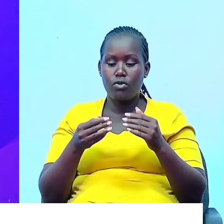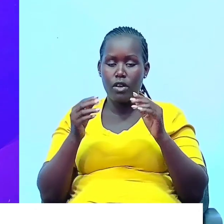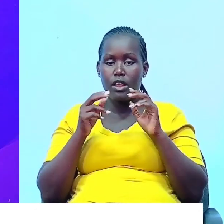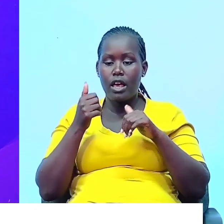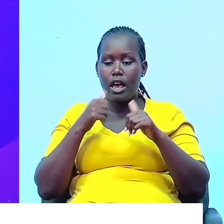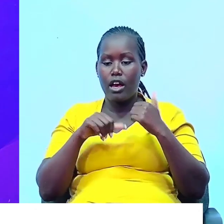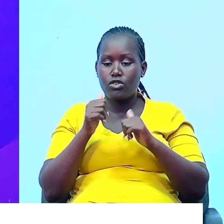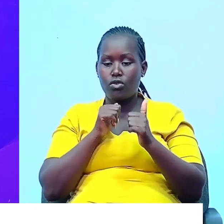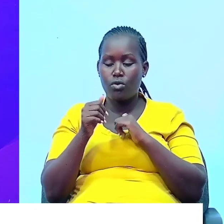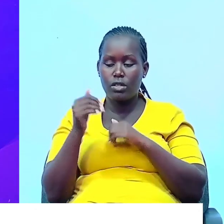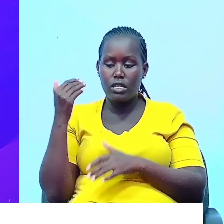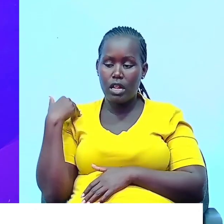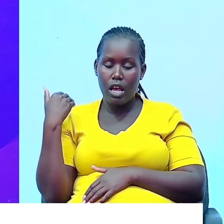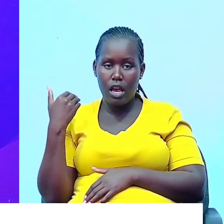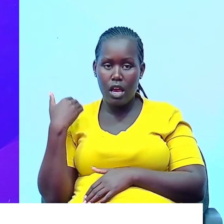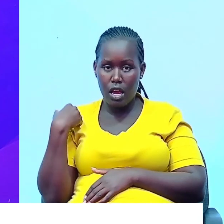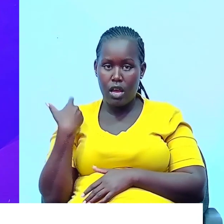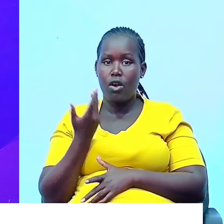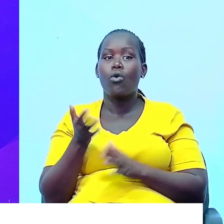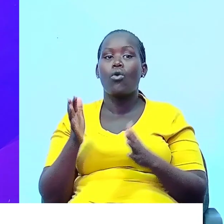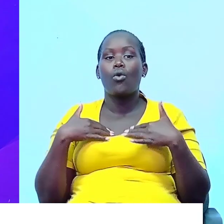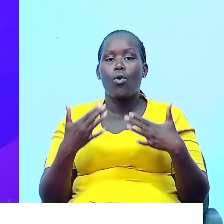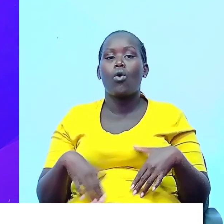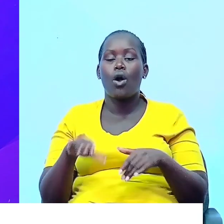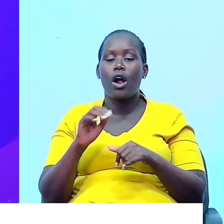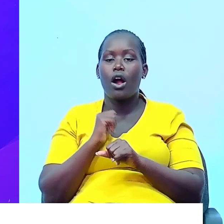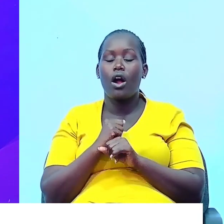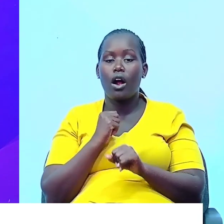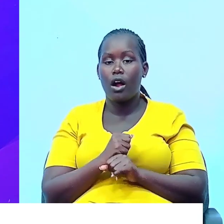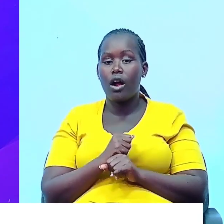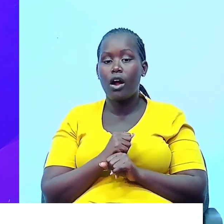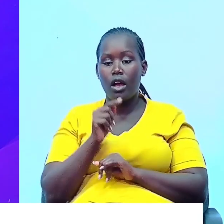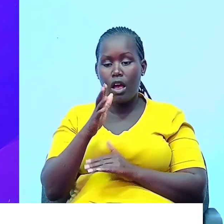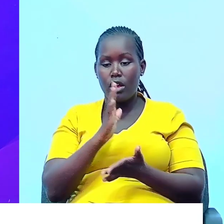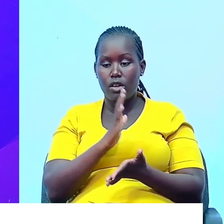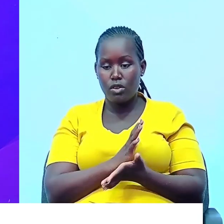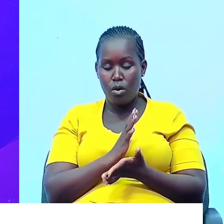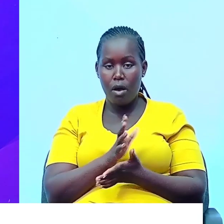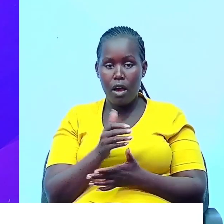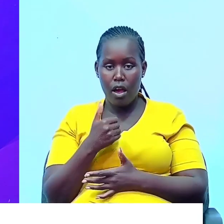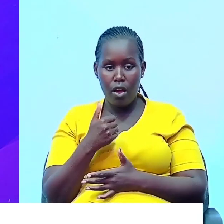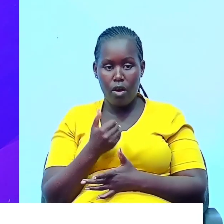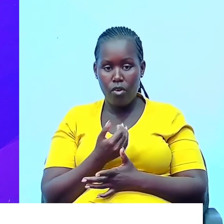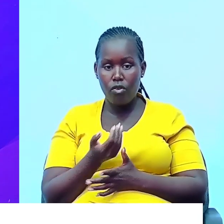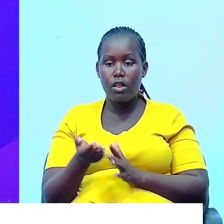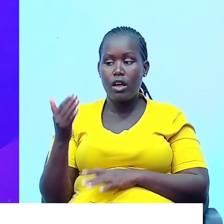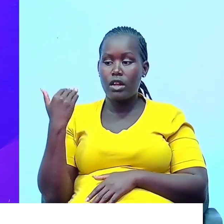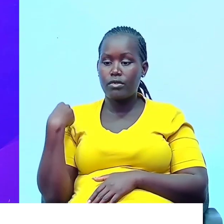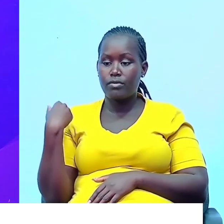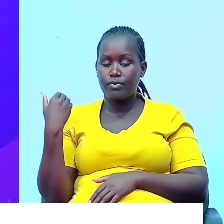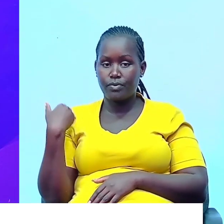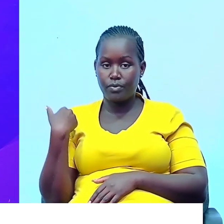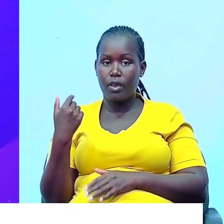that had disrupted humanitarian operations. The pause had followed allegations of the destruction